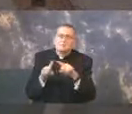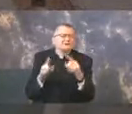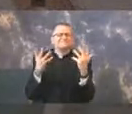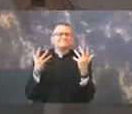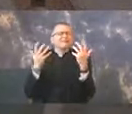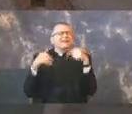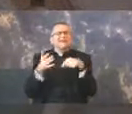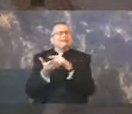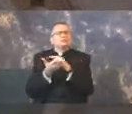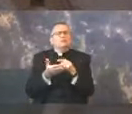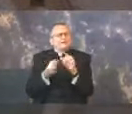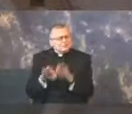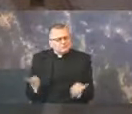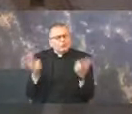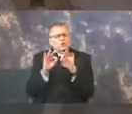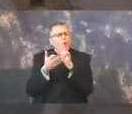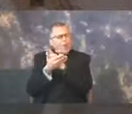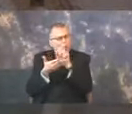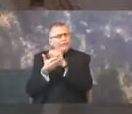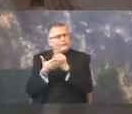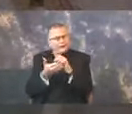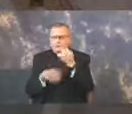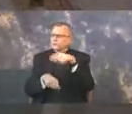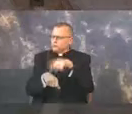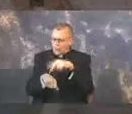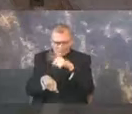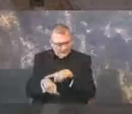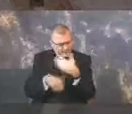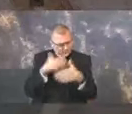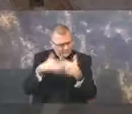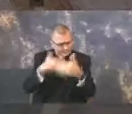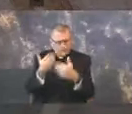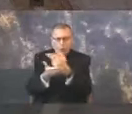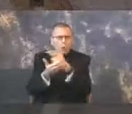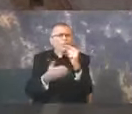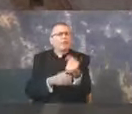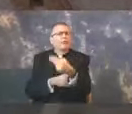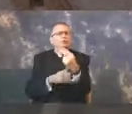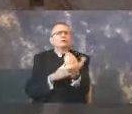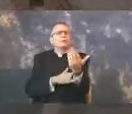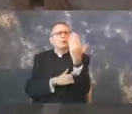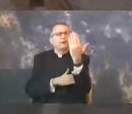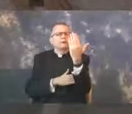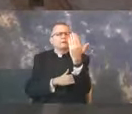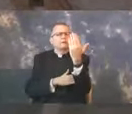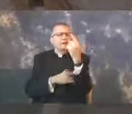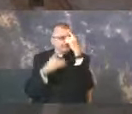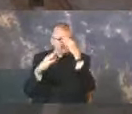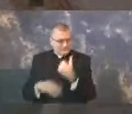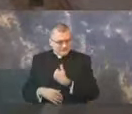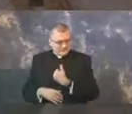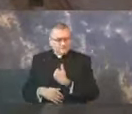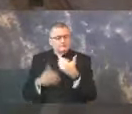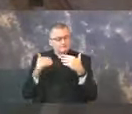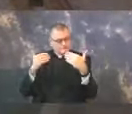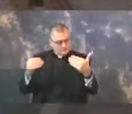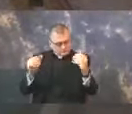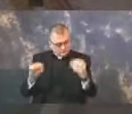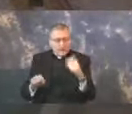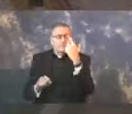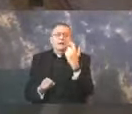Week at our usual time on Holy Thursday morning. And I did so because our faith has